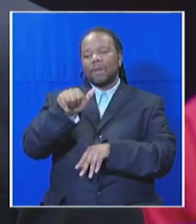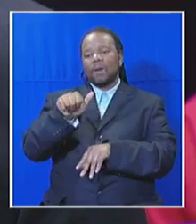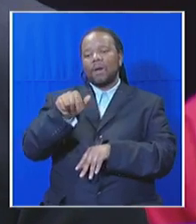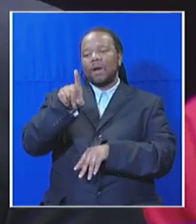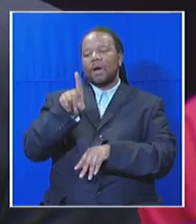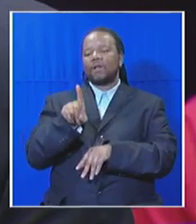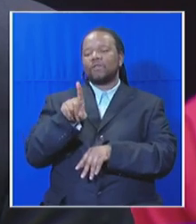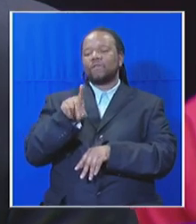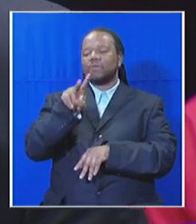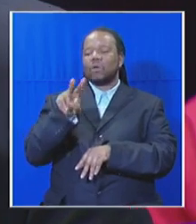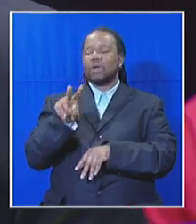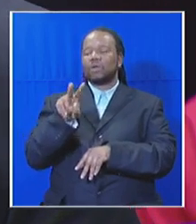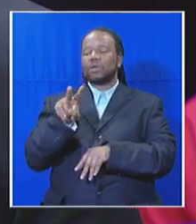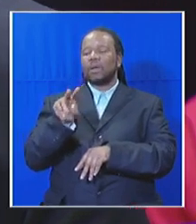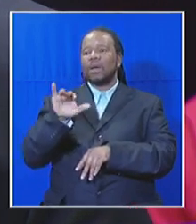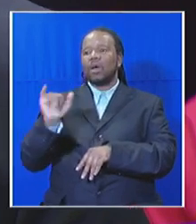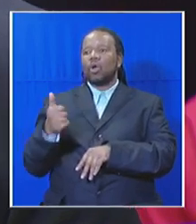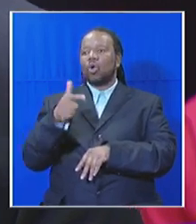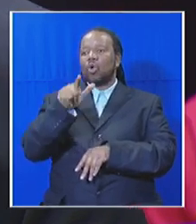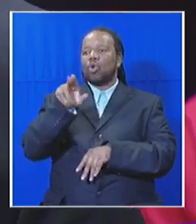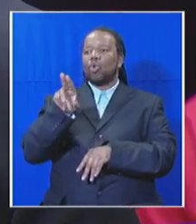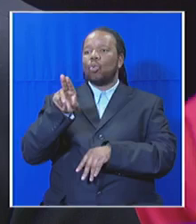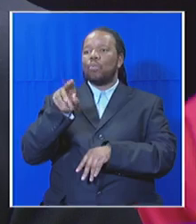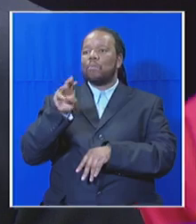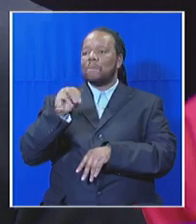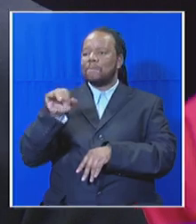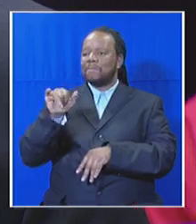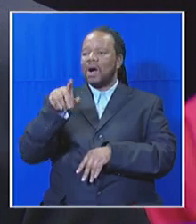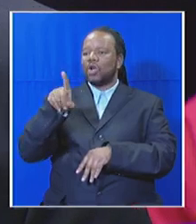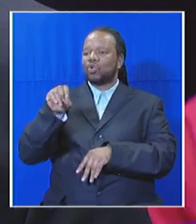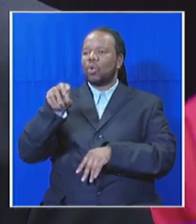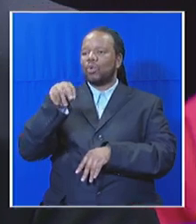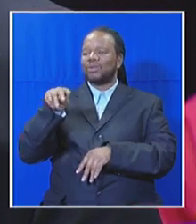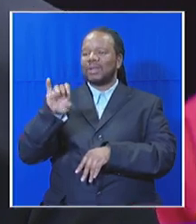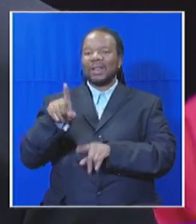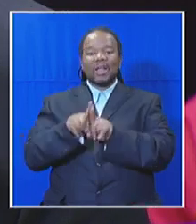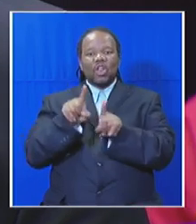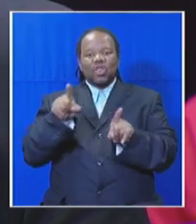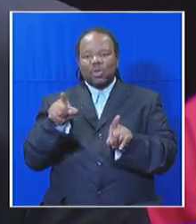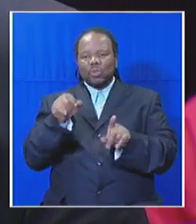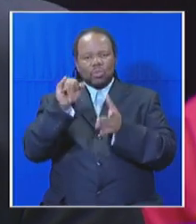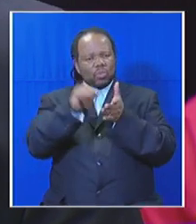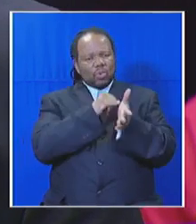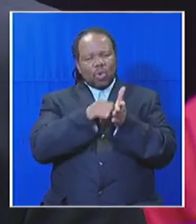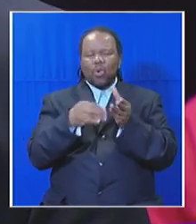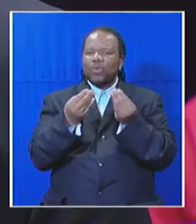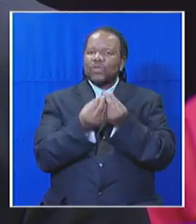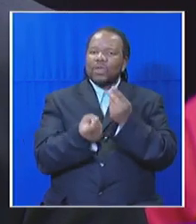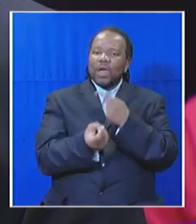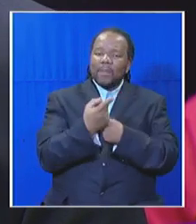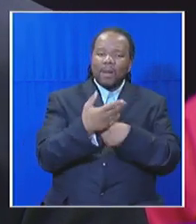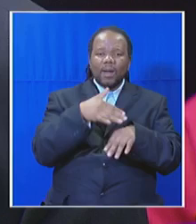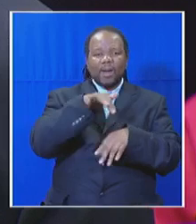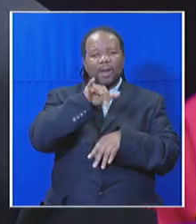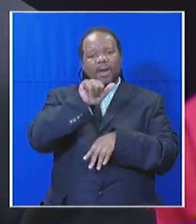report. And not these illegal activities which has been happening here in this parliament, ANC ad hoc committee on